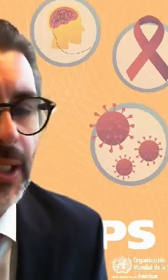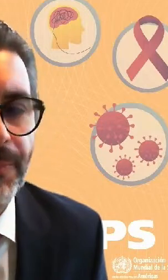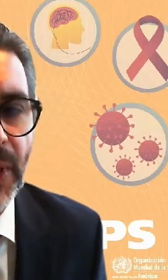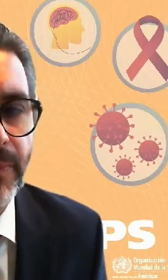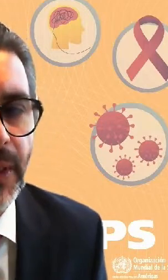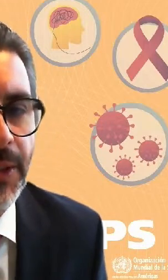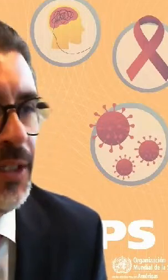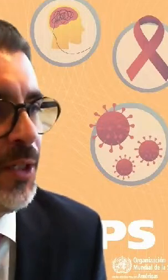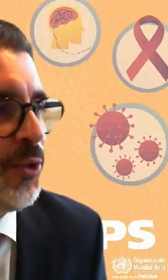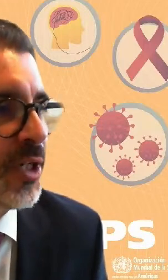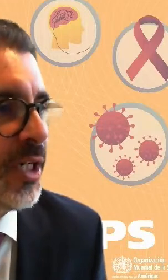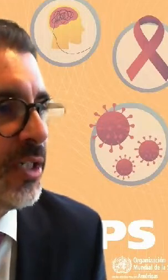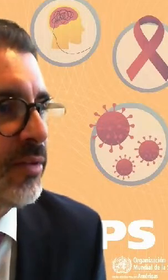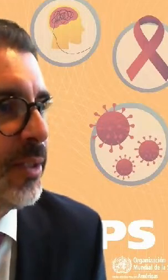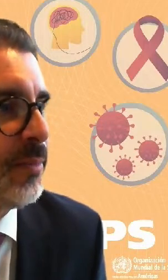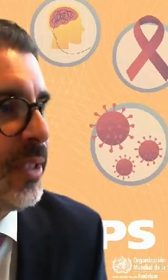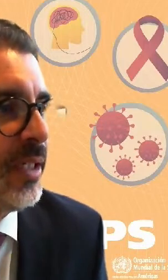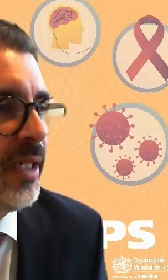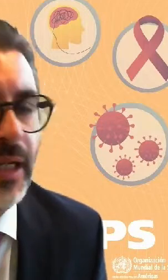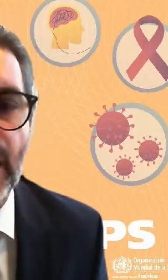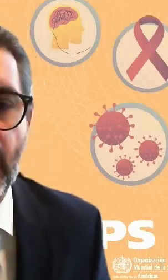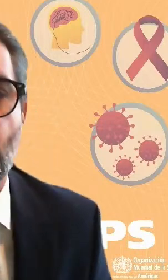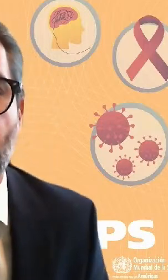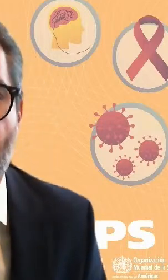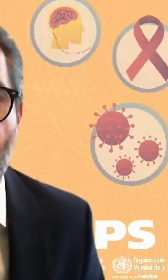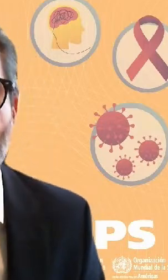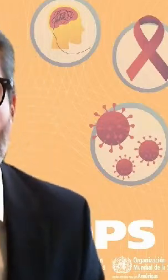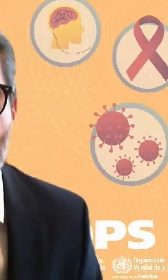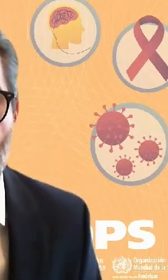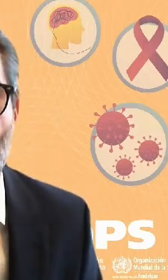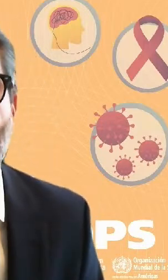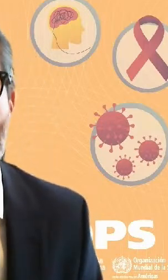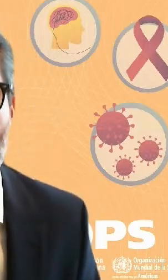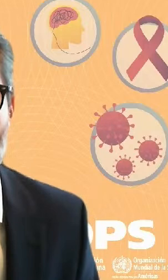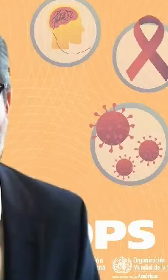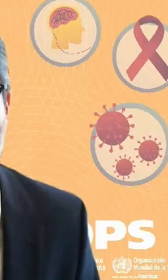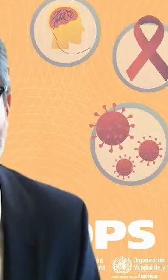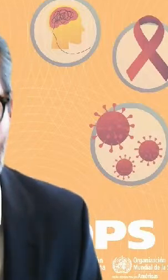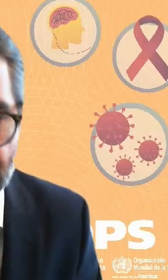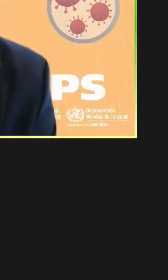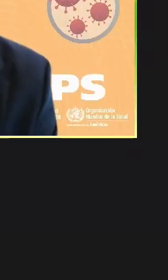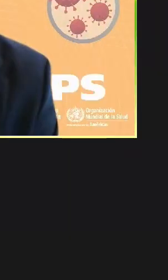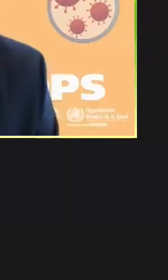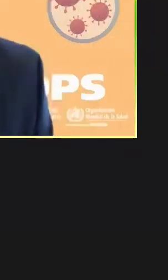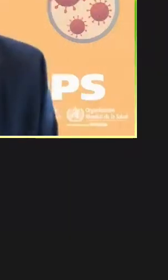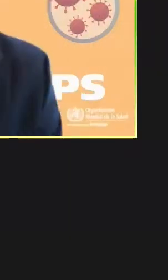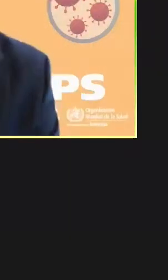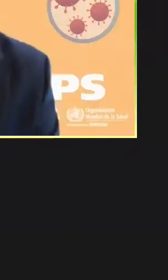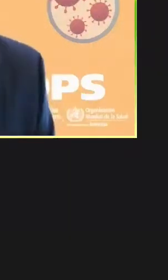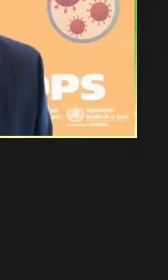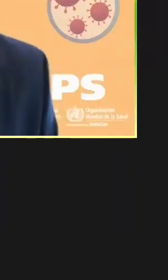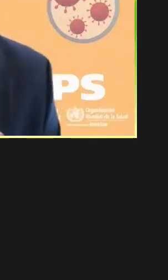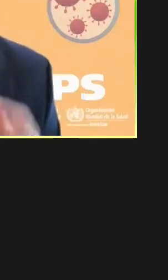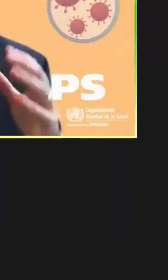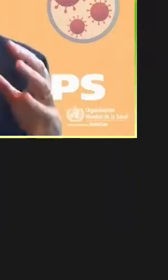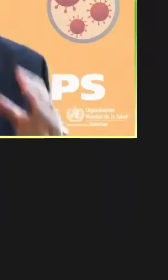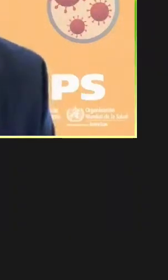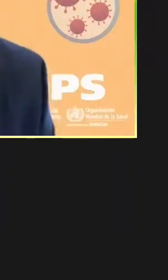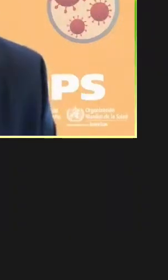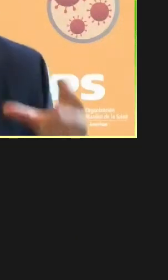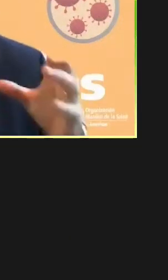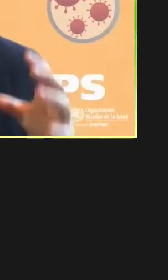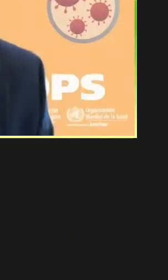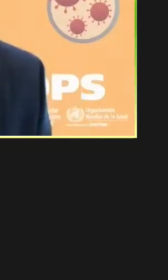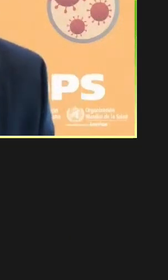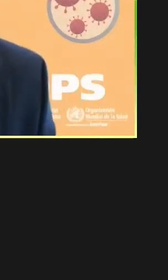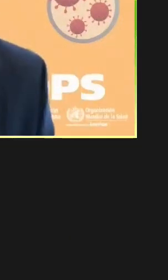health in your country? And what have you done to overcome those challenges of bringing financial resources to